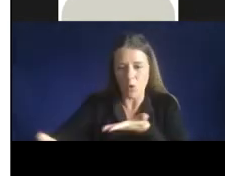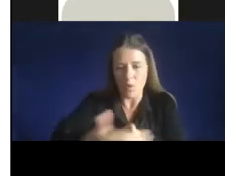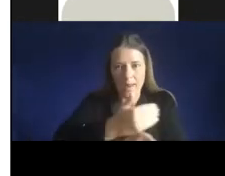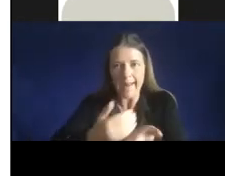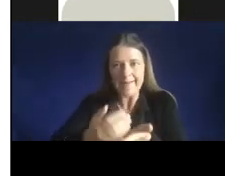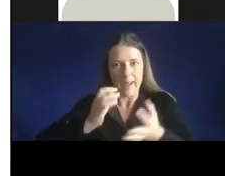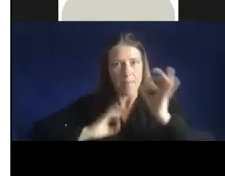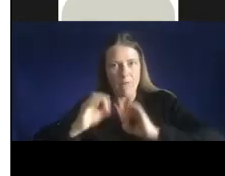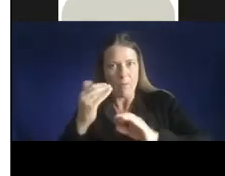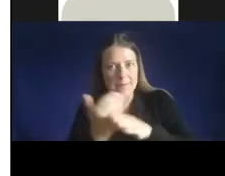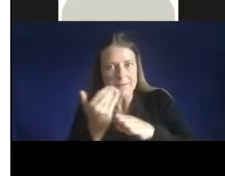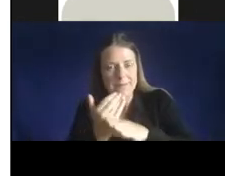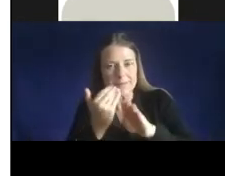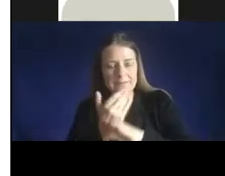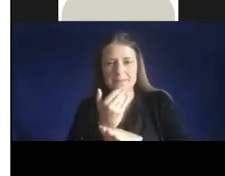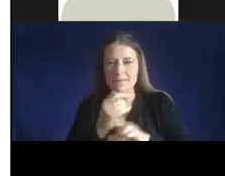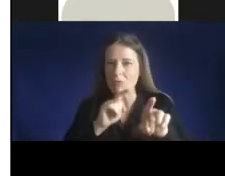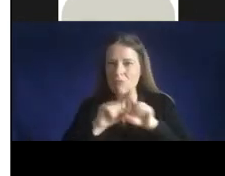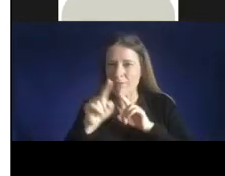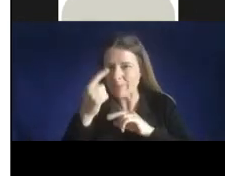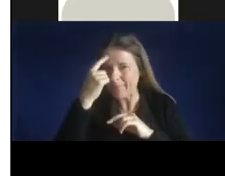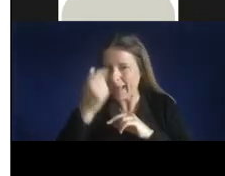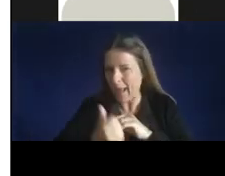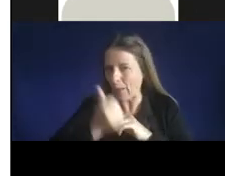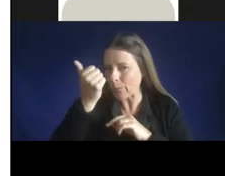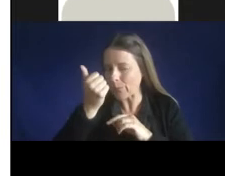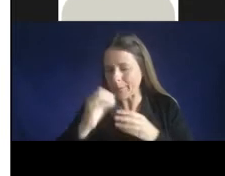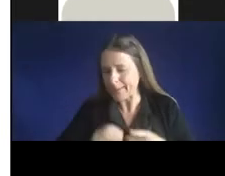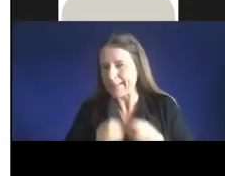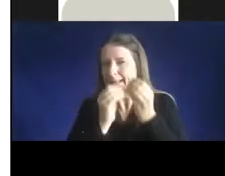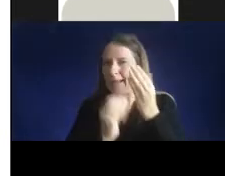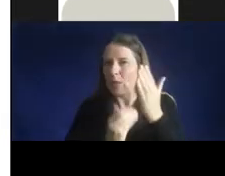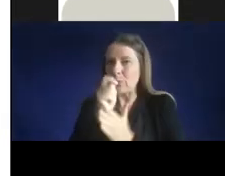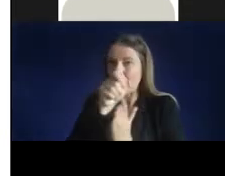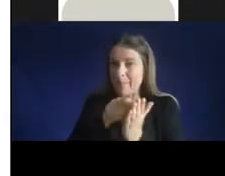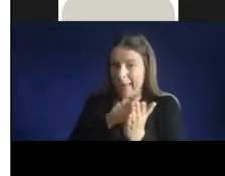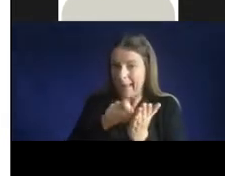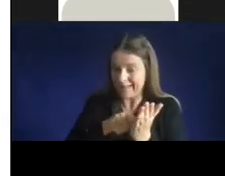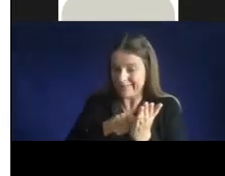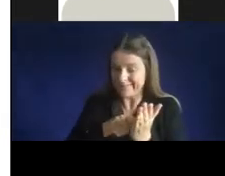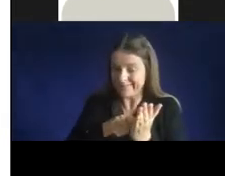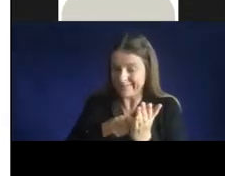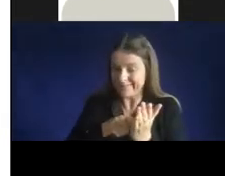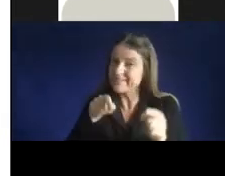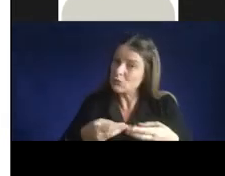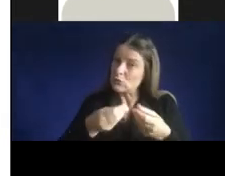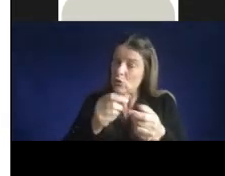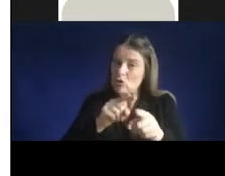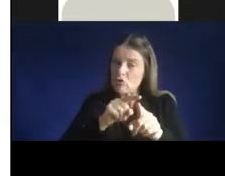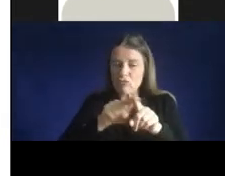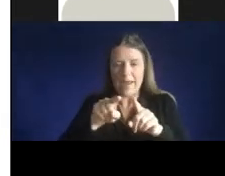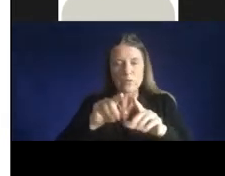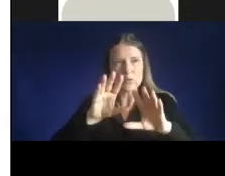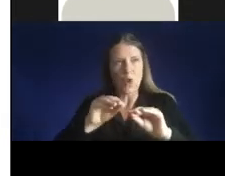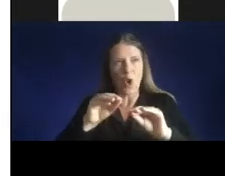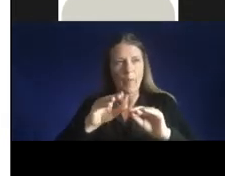Designed to be interacted with using only the pen provided, this resource seeks to break down the idea